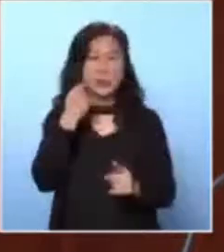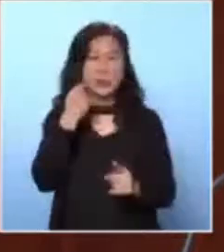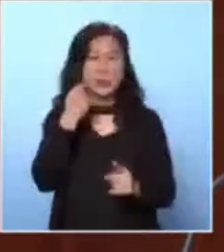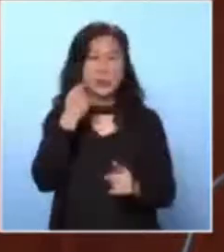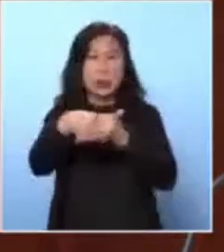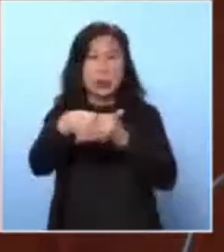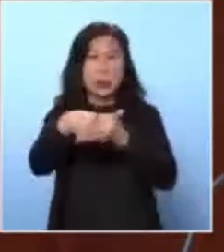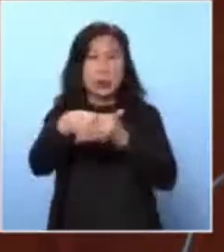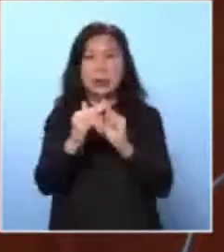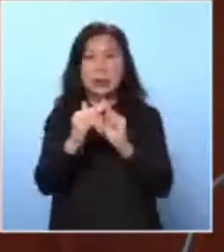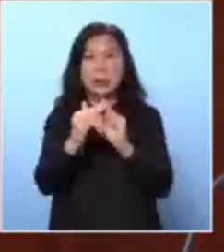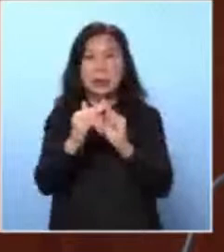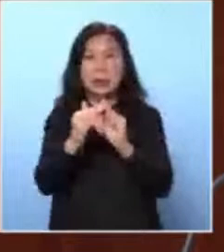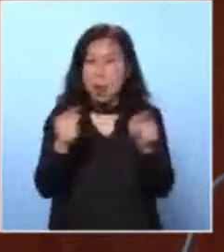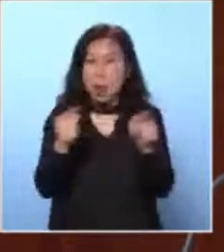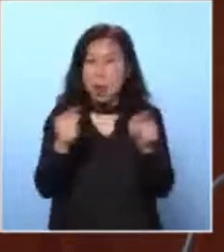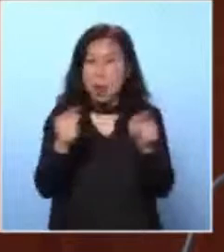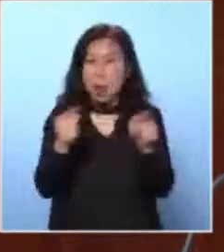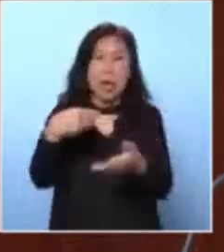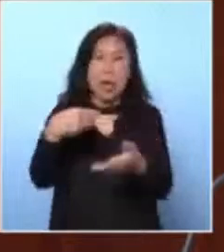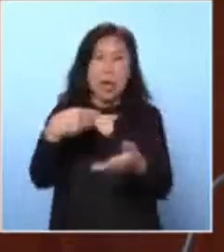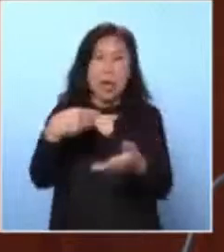external demand.